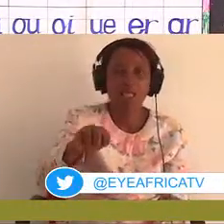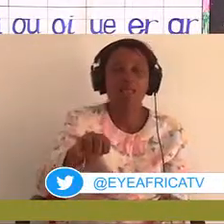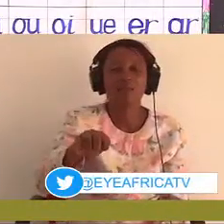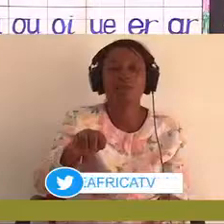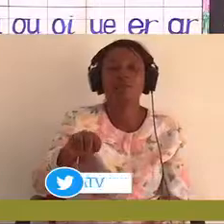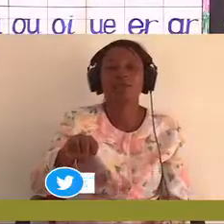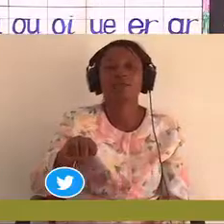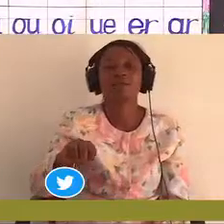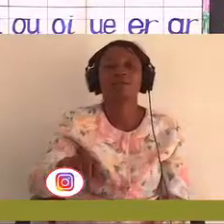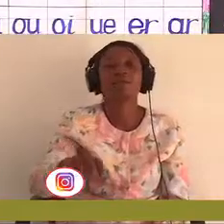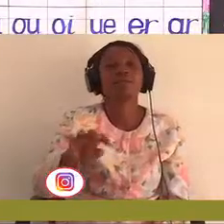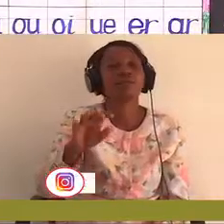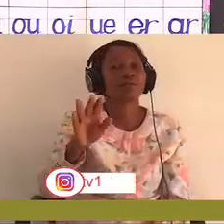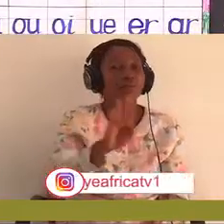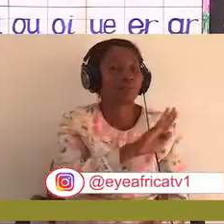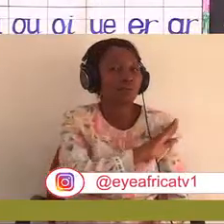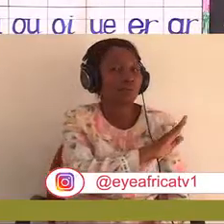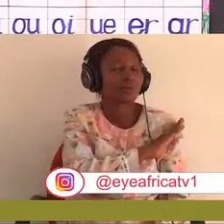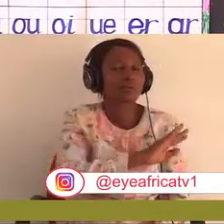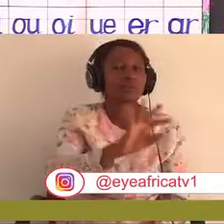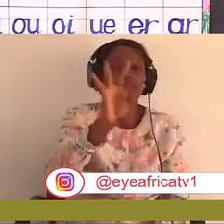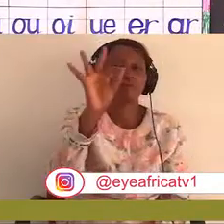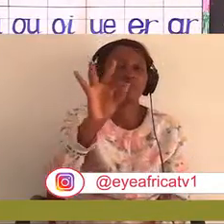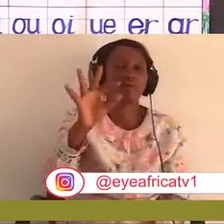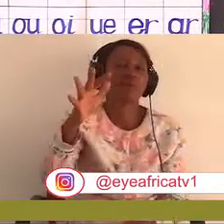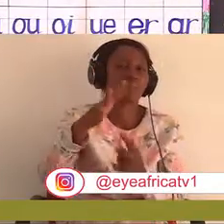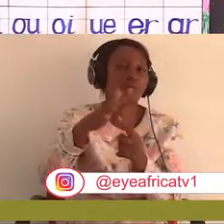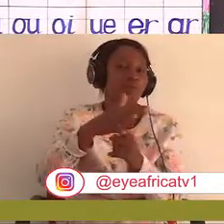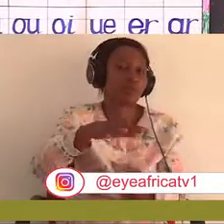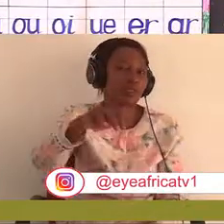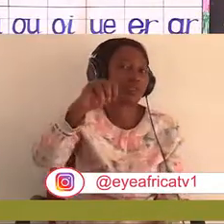also very keen to play, very important.